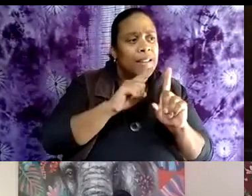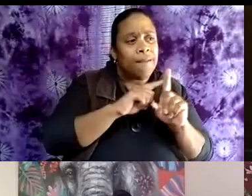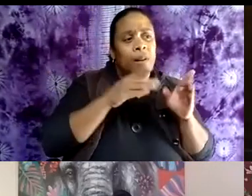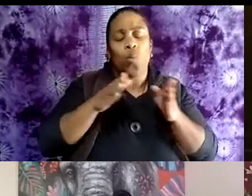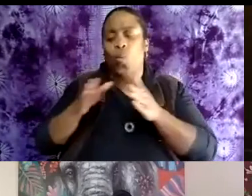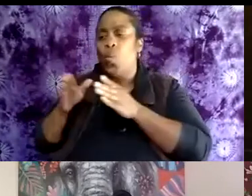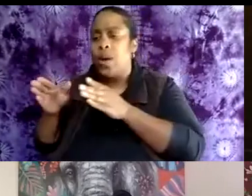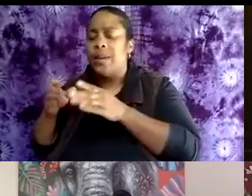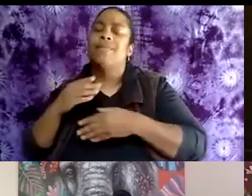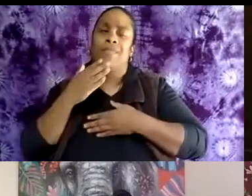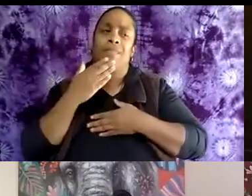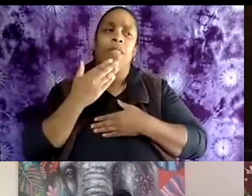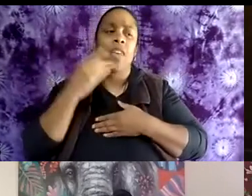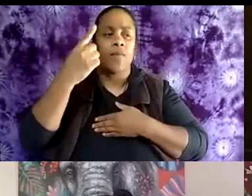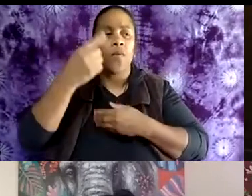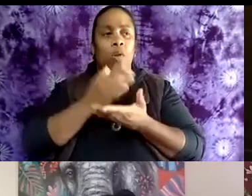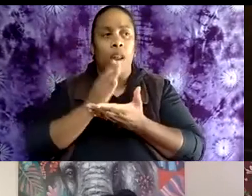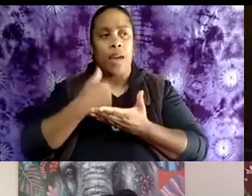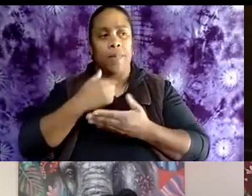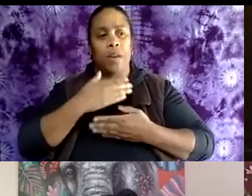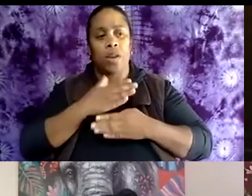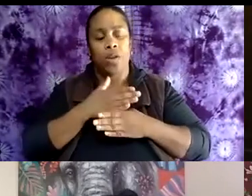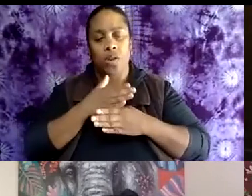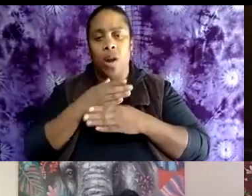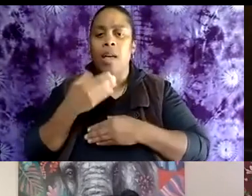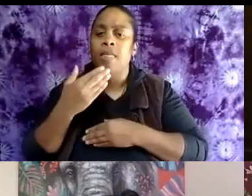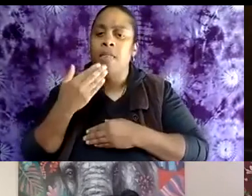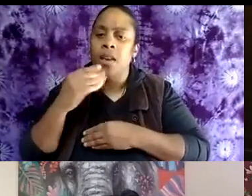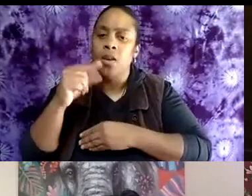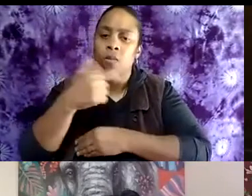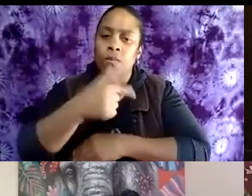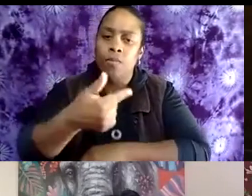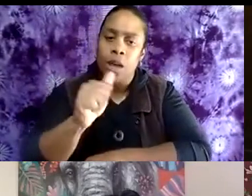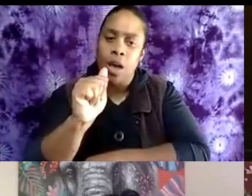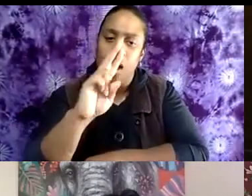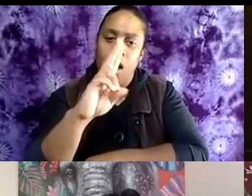Thanks for letting me share that. Thank you, Henry. All right, Audrey.